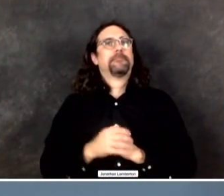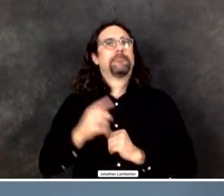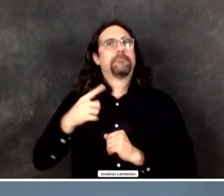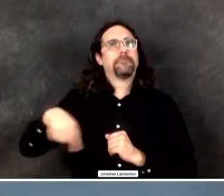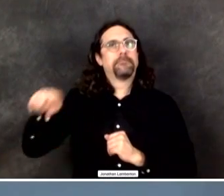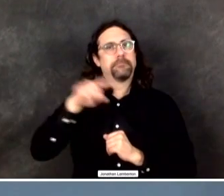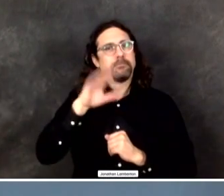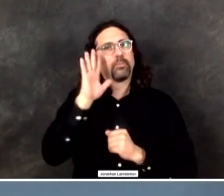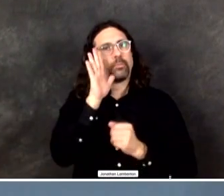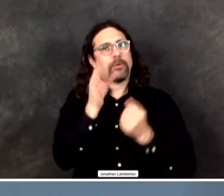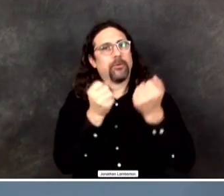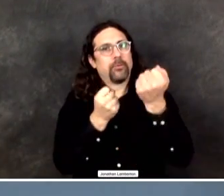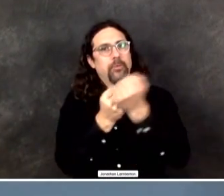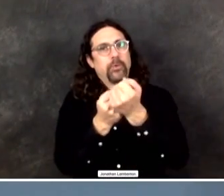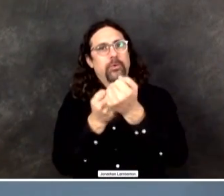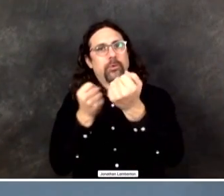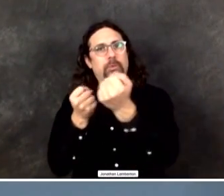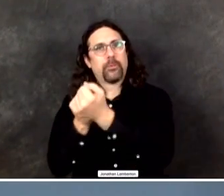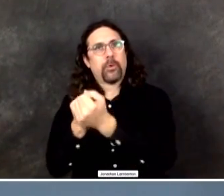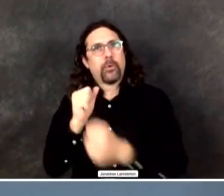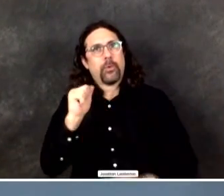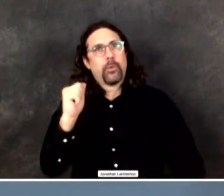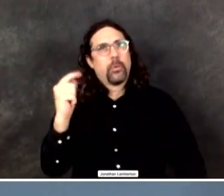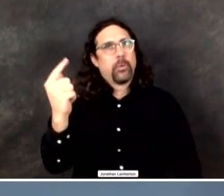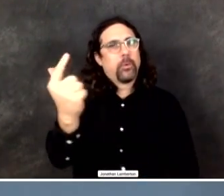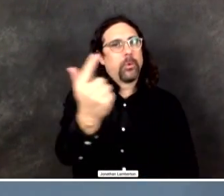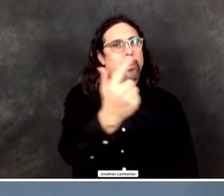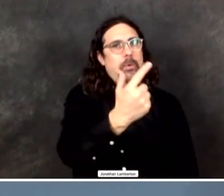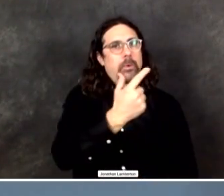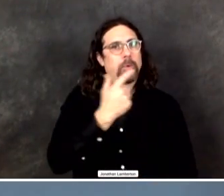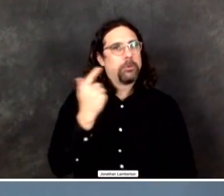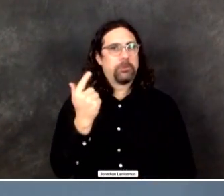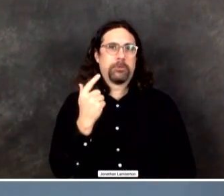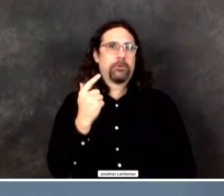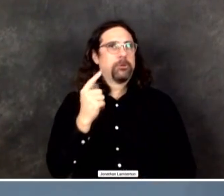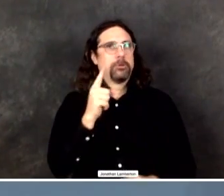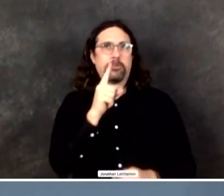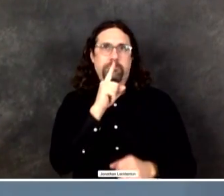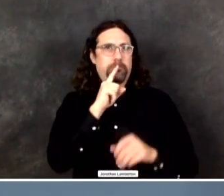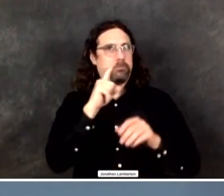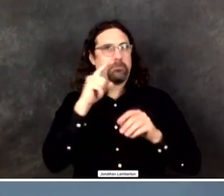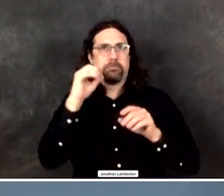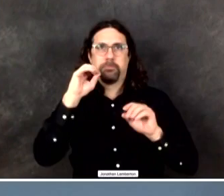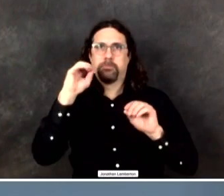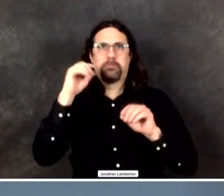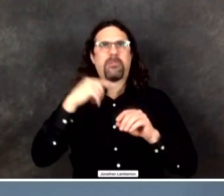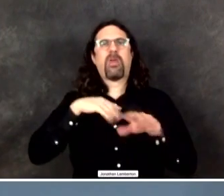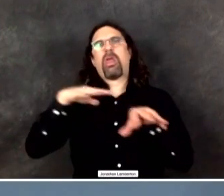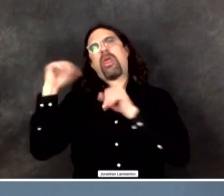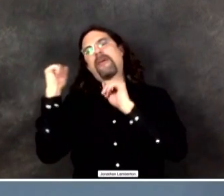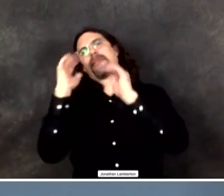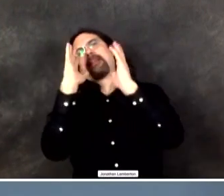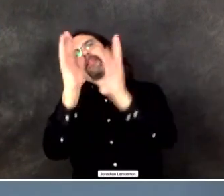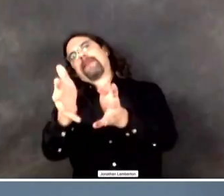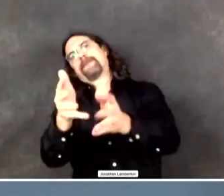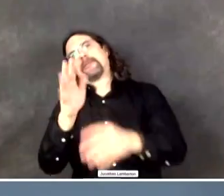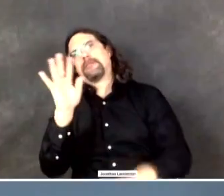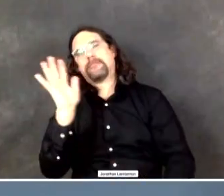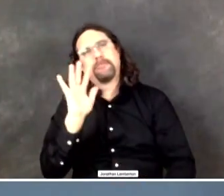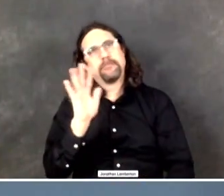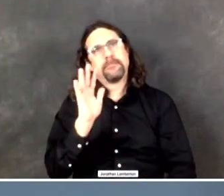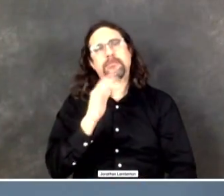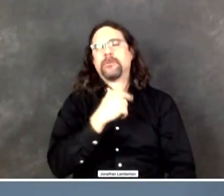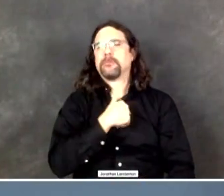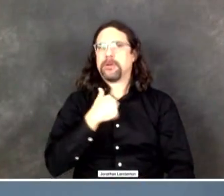this transition. We're staffing up our parent hotline. We're speeding up device delivery. And I want to thank you, Mr. Mayor, for helping